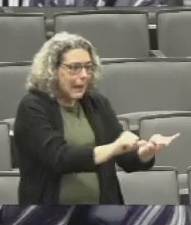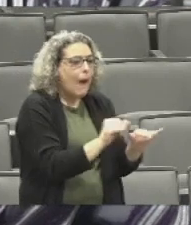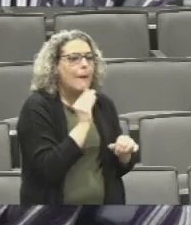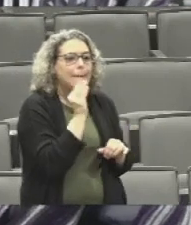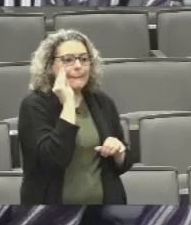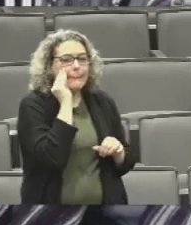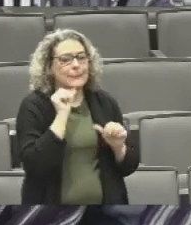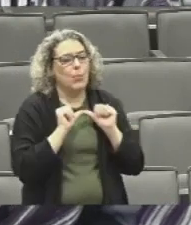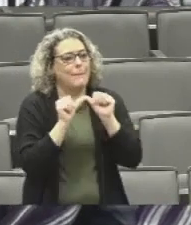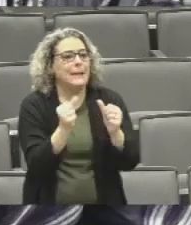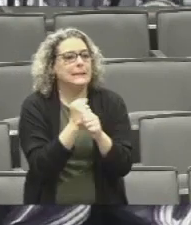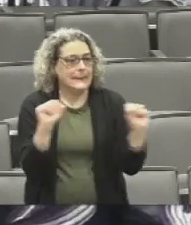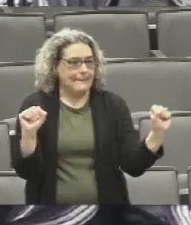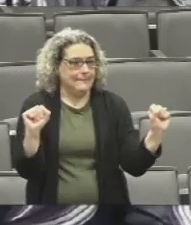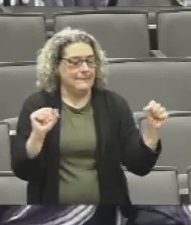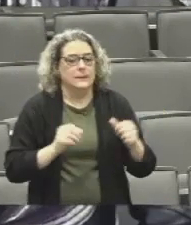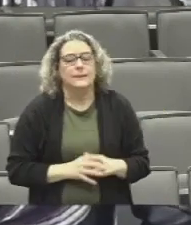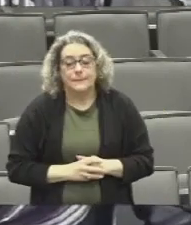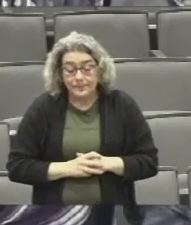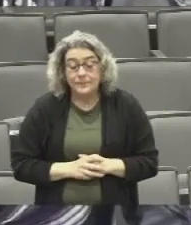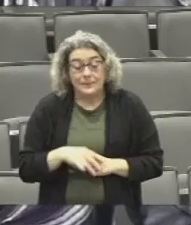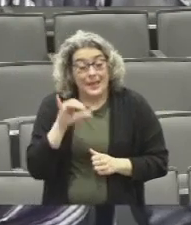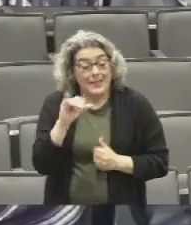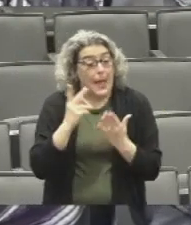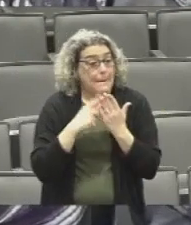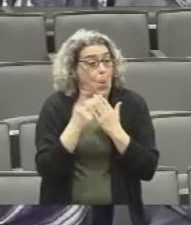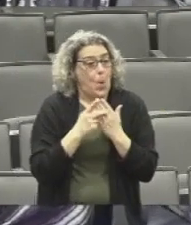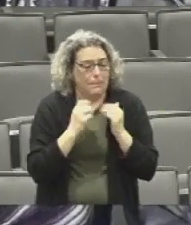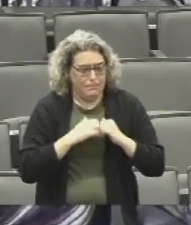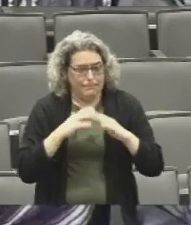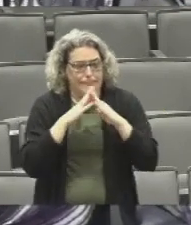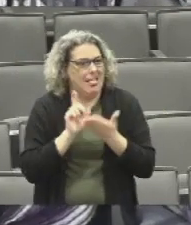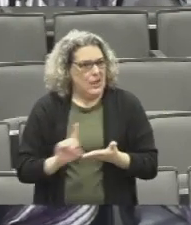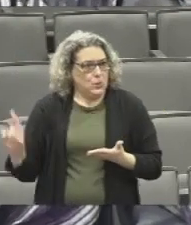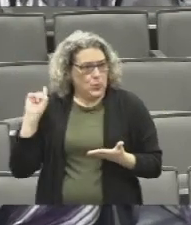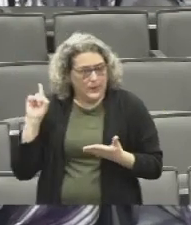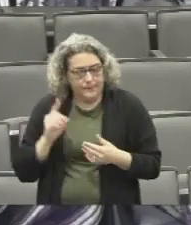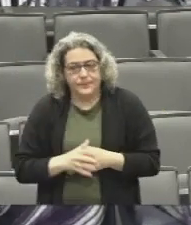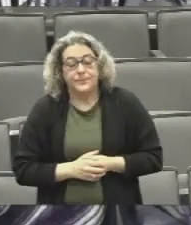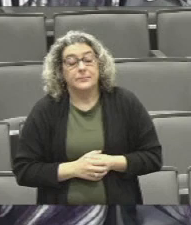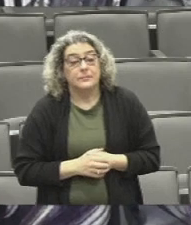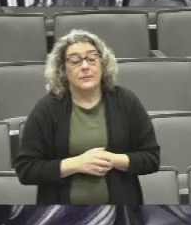safe in this time? The program started last week, and I can tell you the